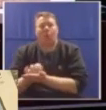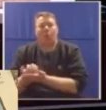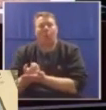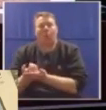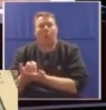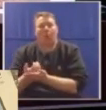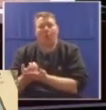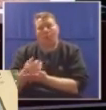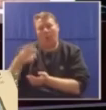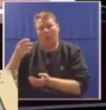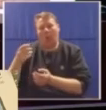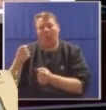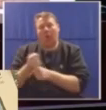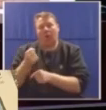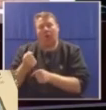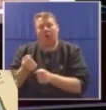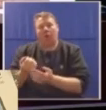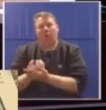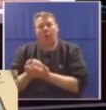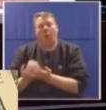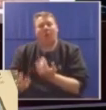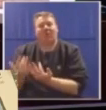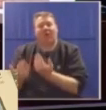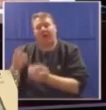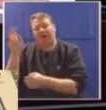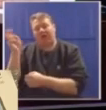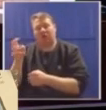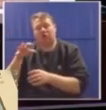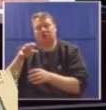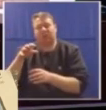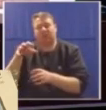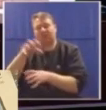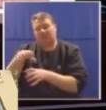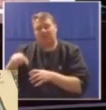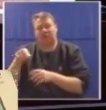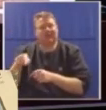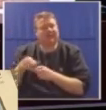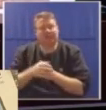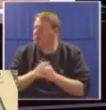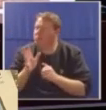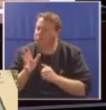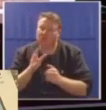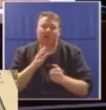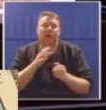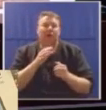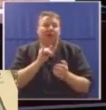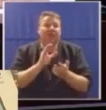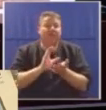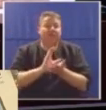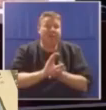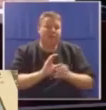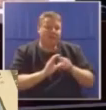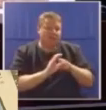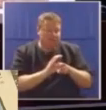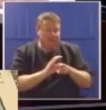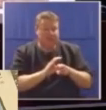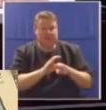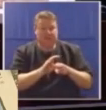power stations. International climate financing is for investments that